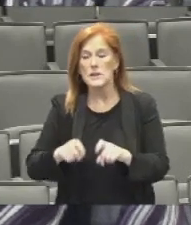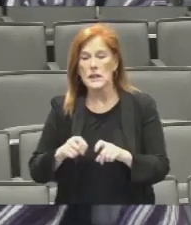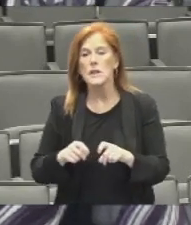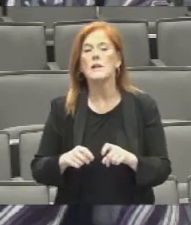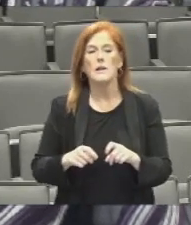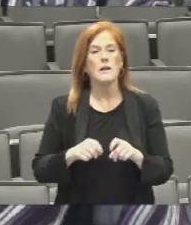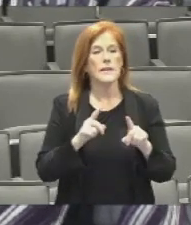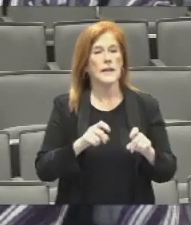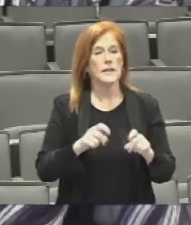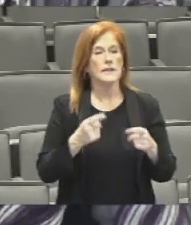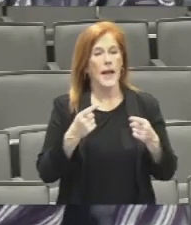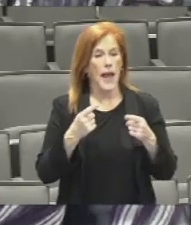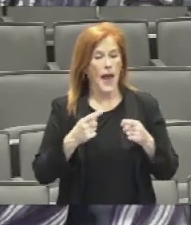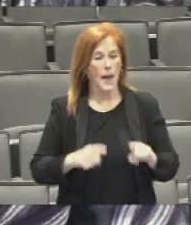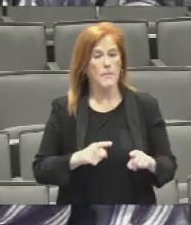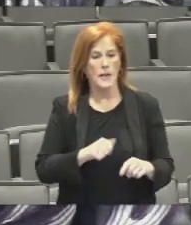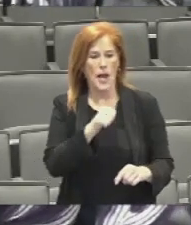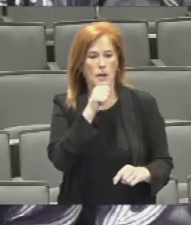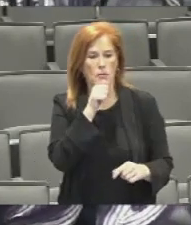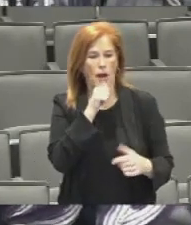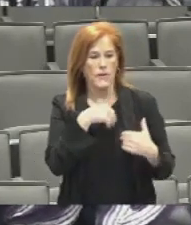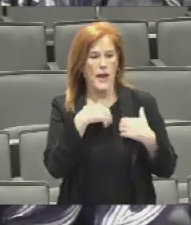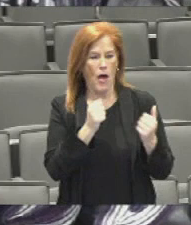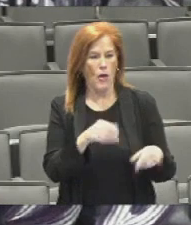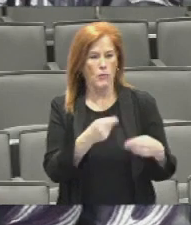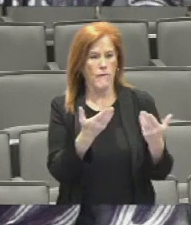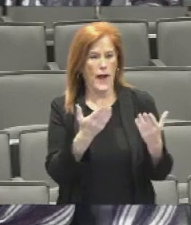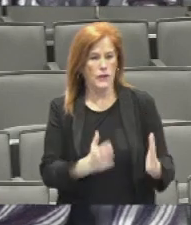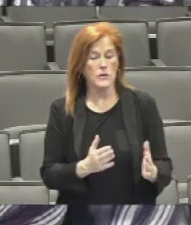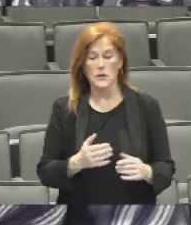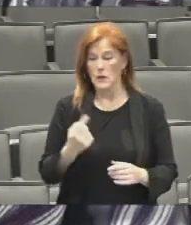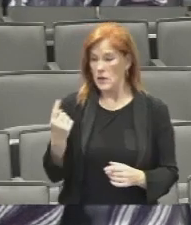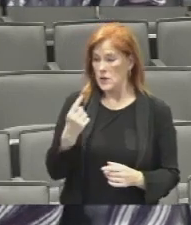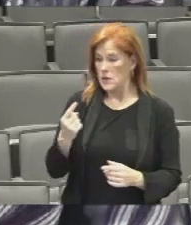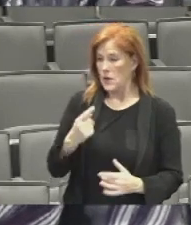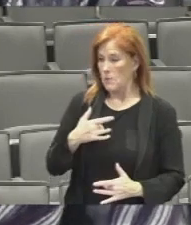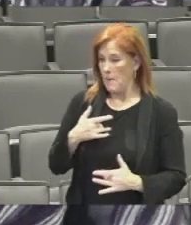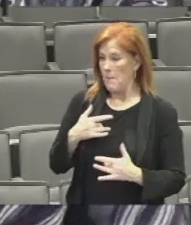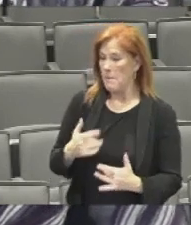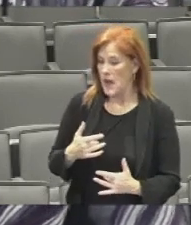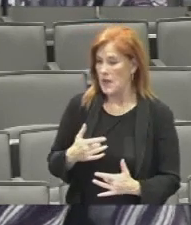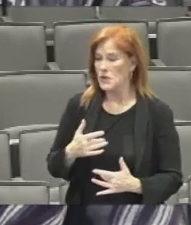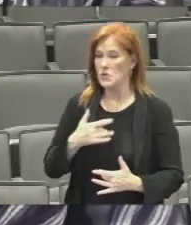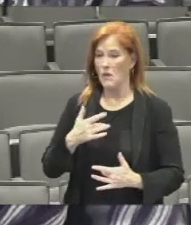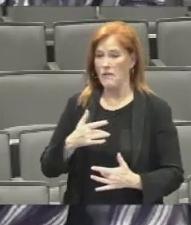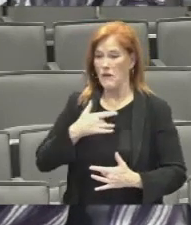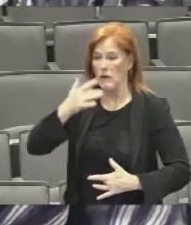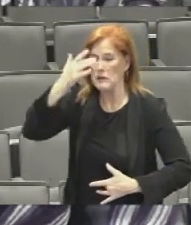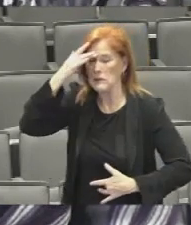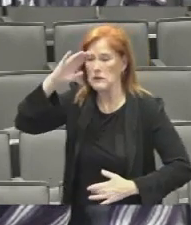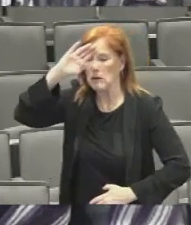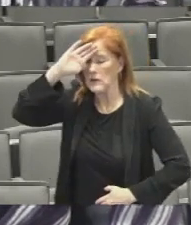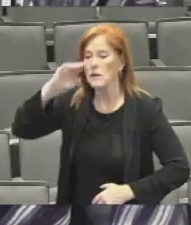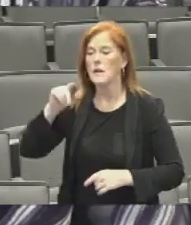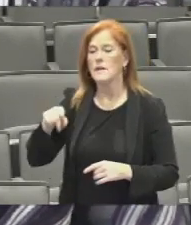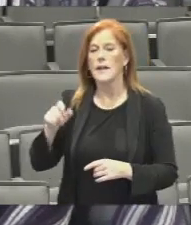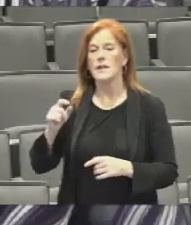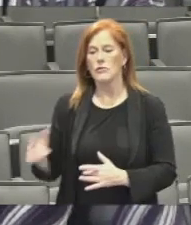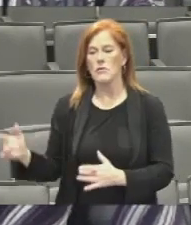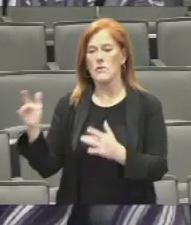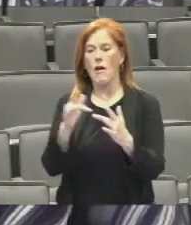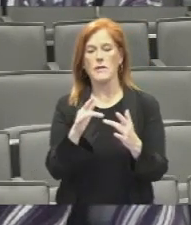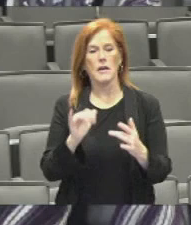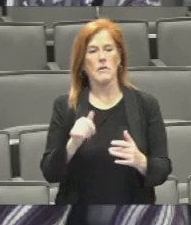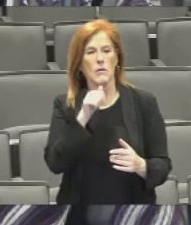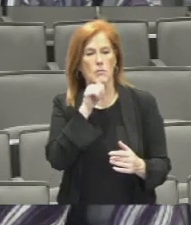private healthcare providers. So if individuals have symptoms, they should call their healthcare provider and they should be able to